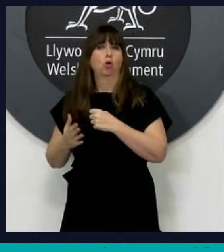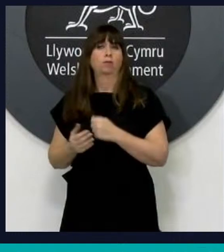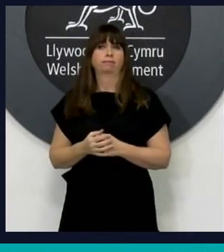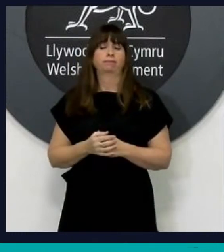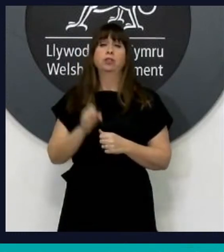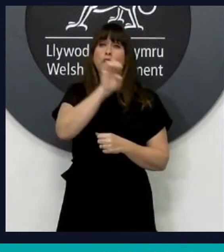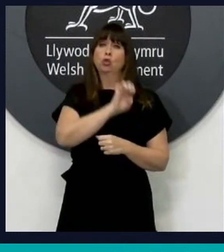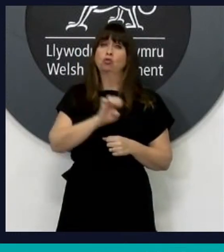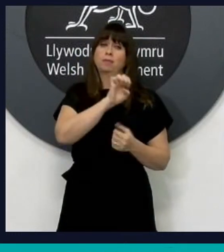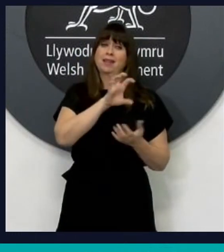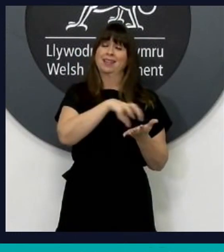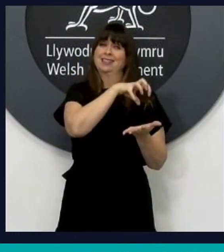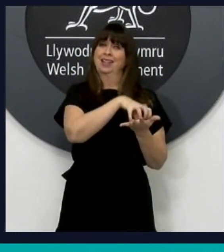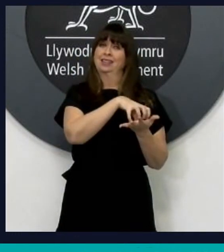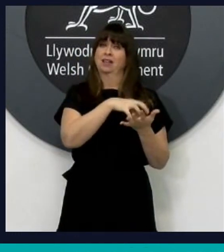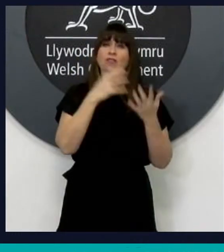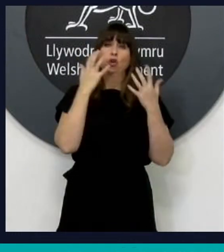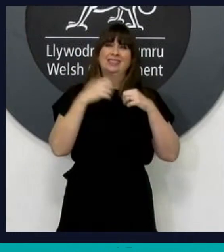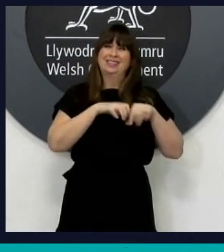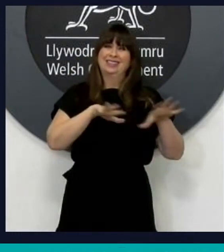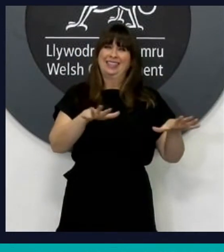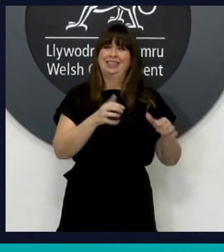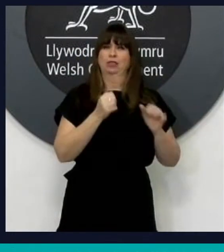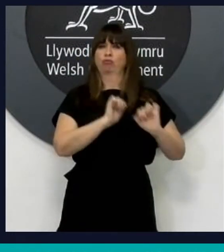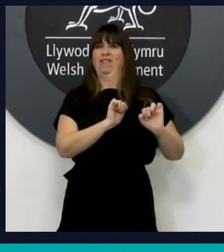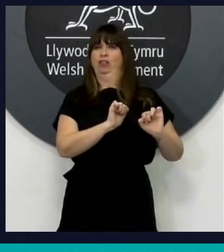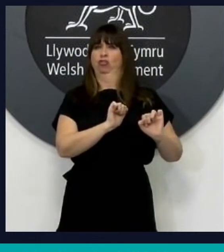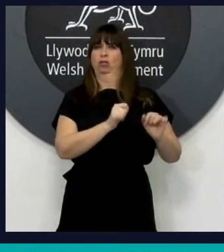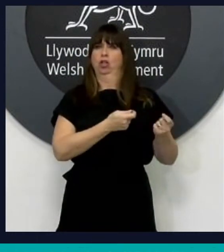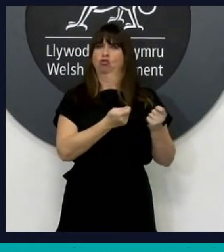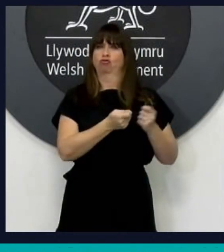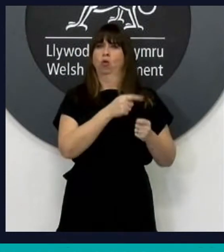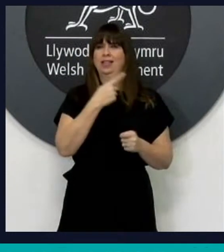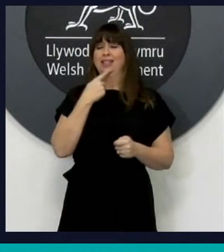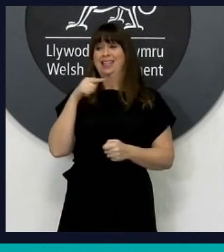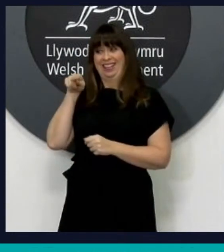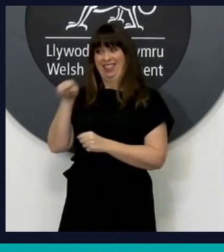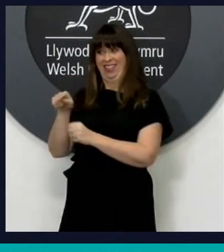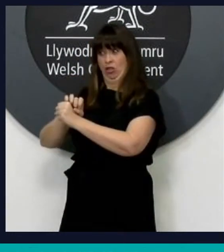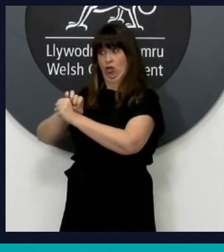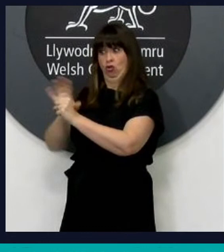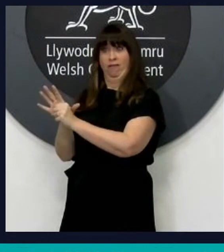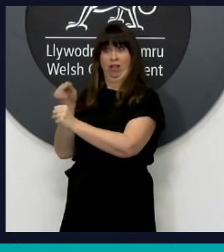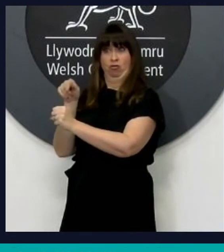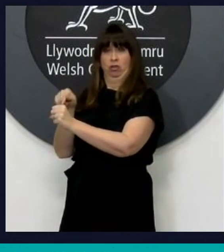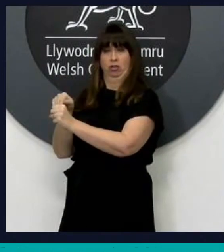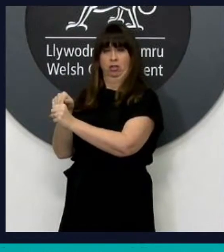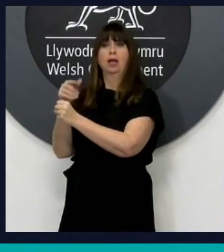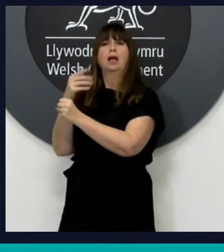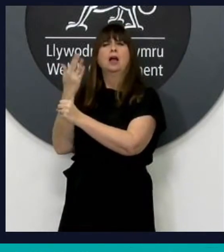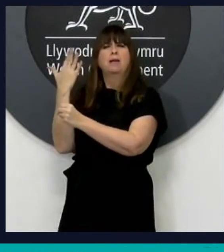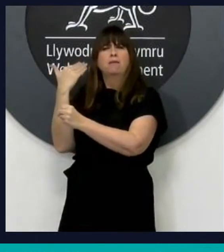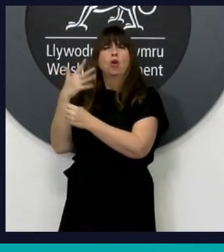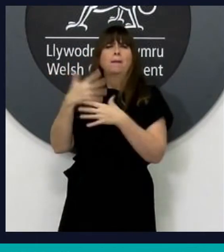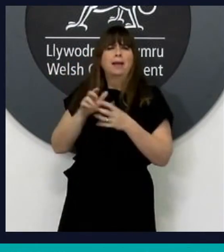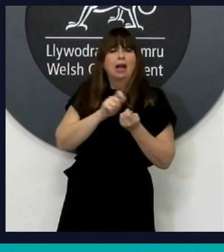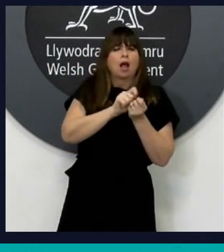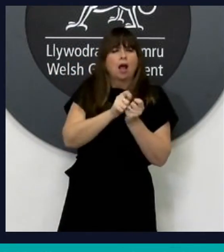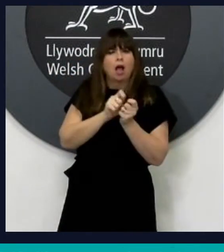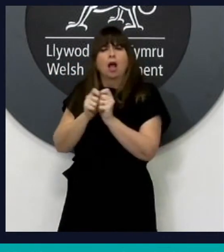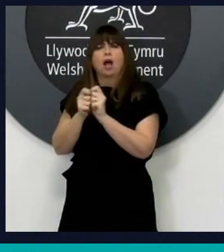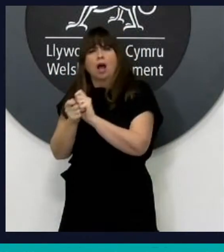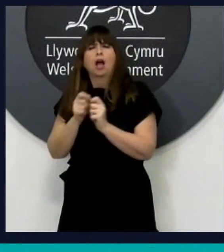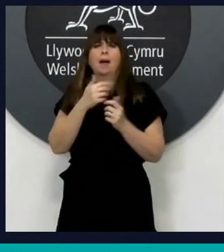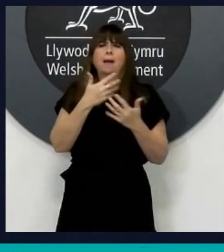European Centre for Disease Prevention and Control has warned this is the most divergent variant so far. To help